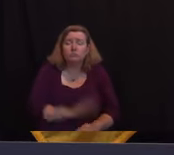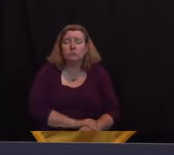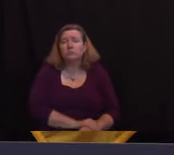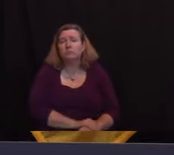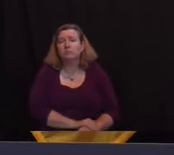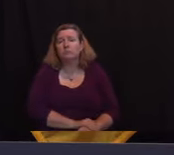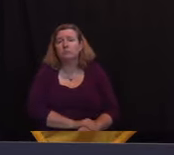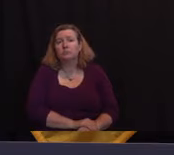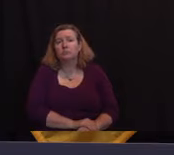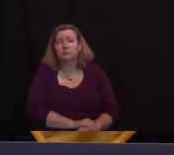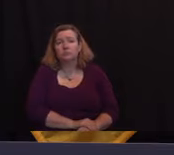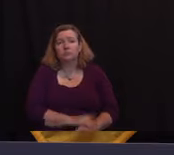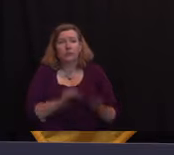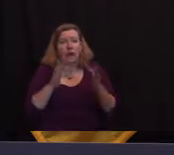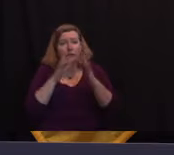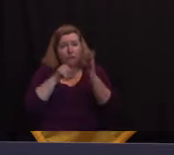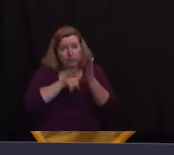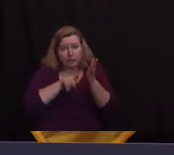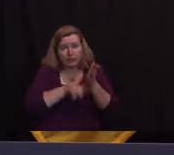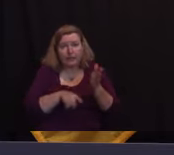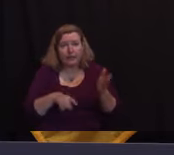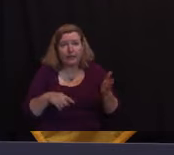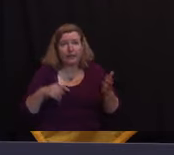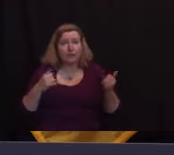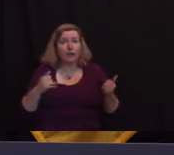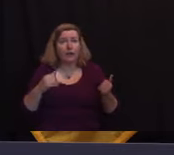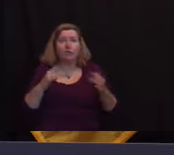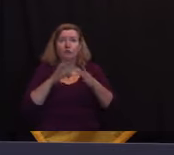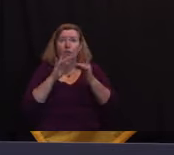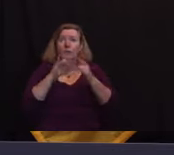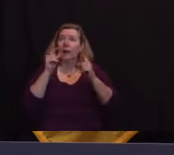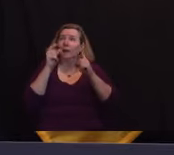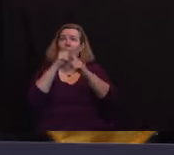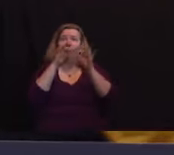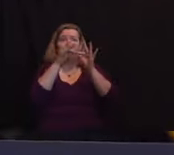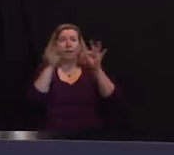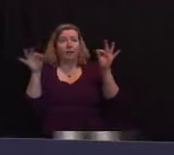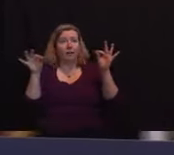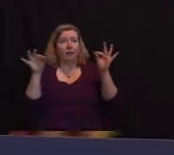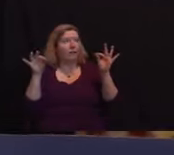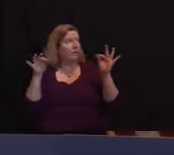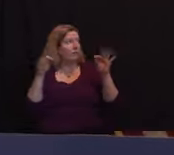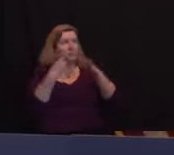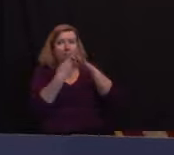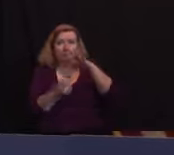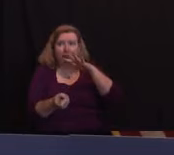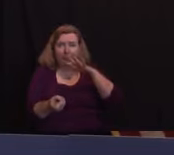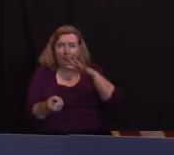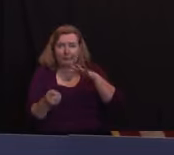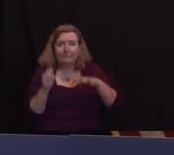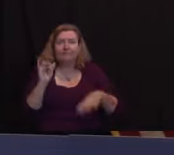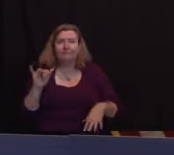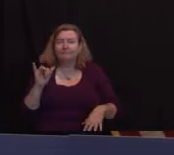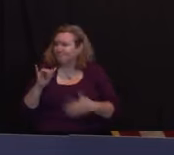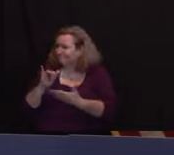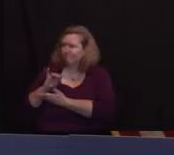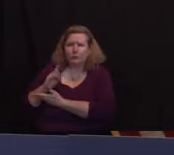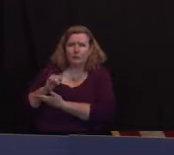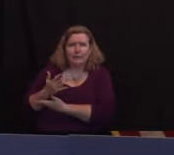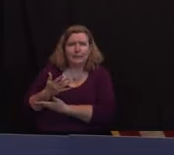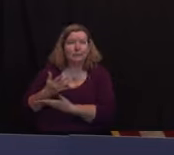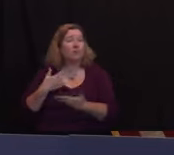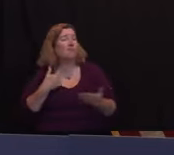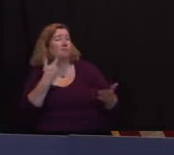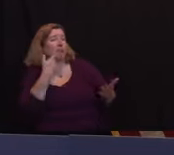our sleep, have not been spoken from this podium in a while. Over to you. Thank you. We currently have